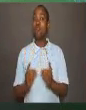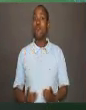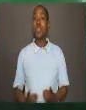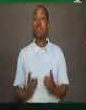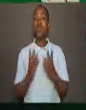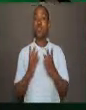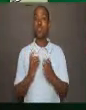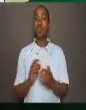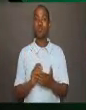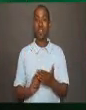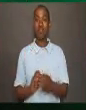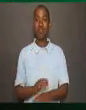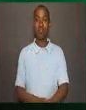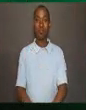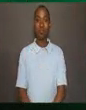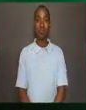diffusion.